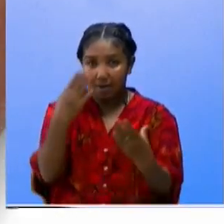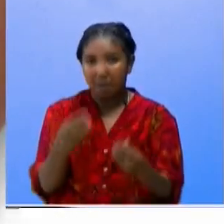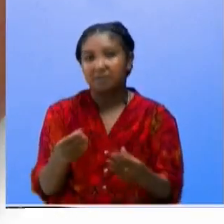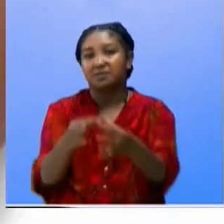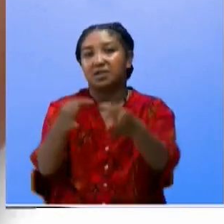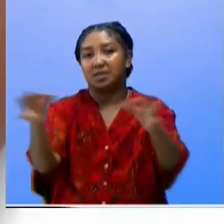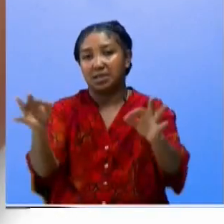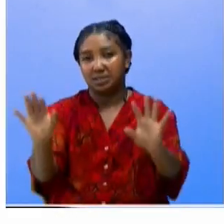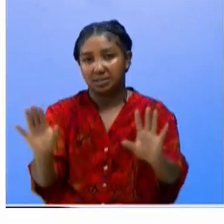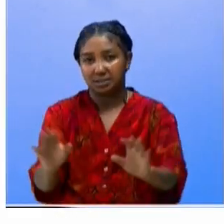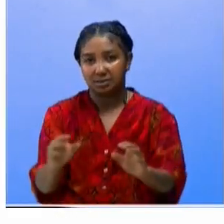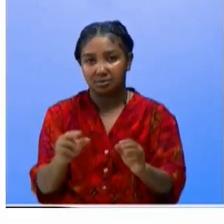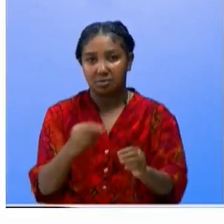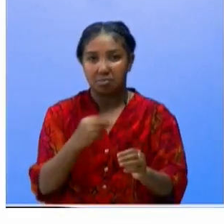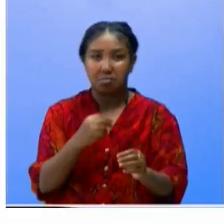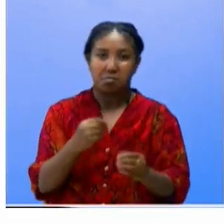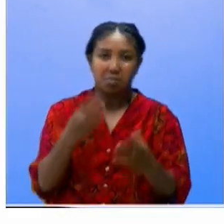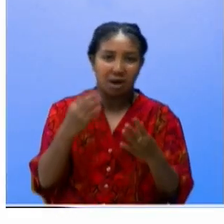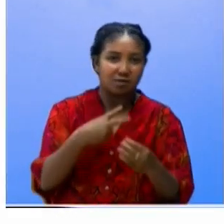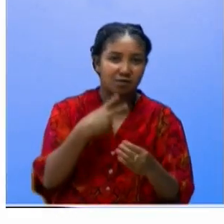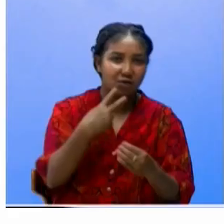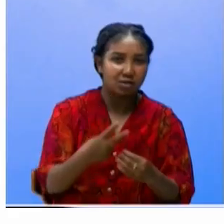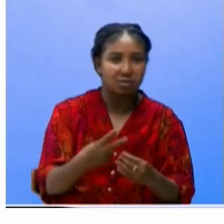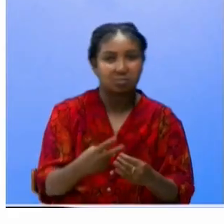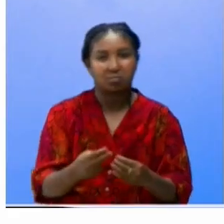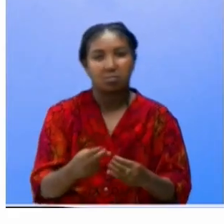sentence? Passive sentence.